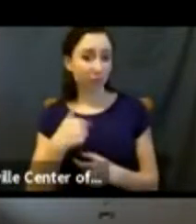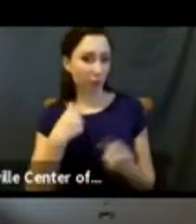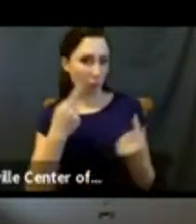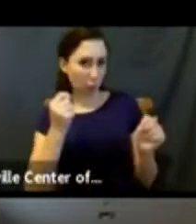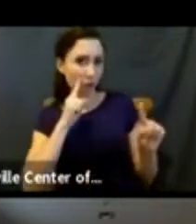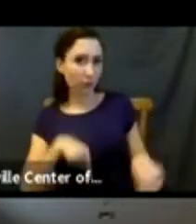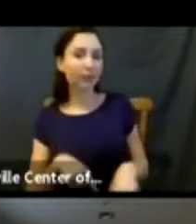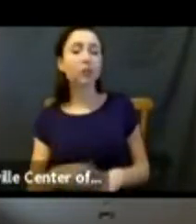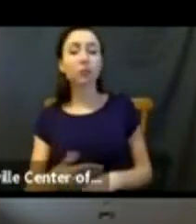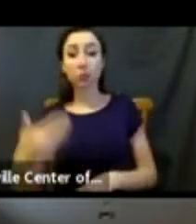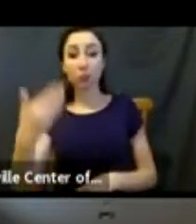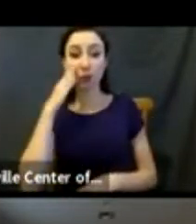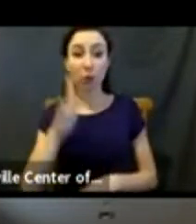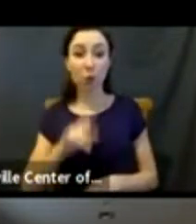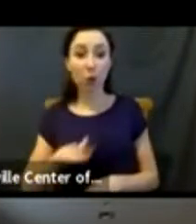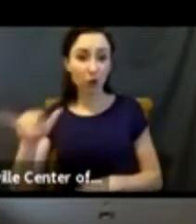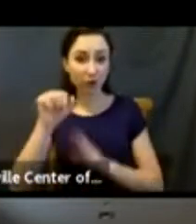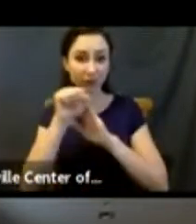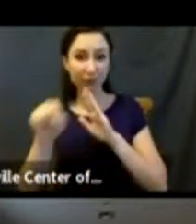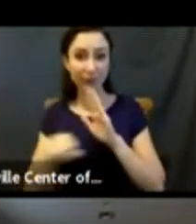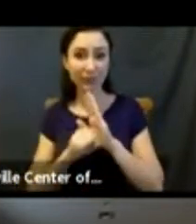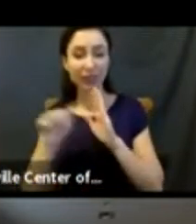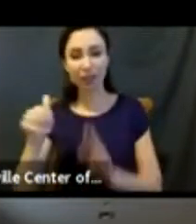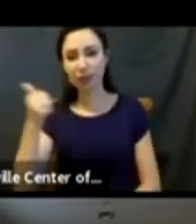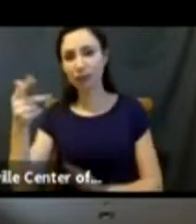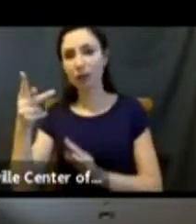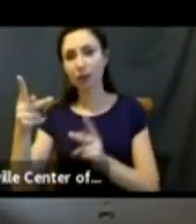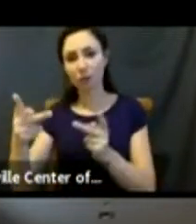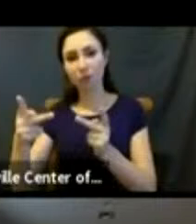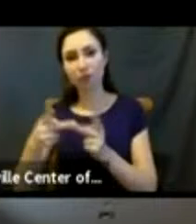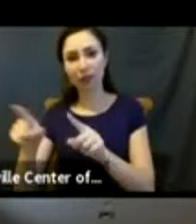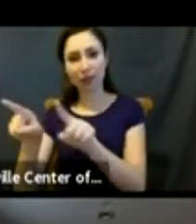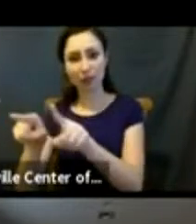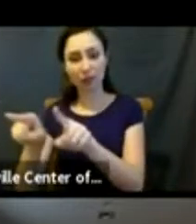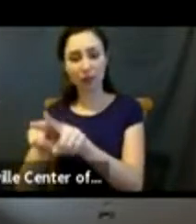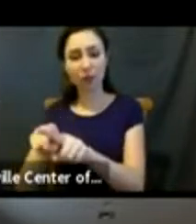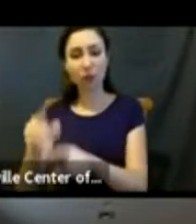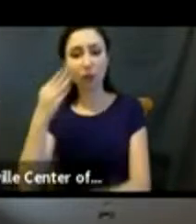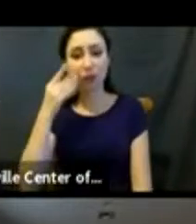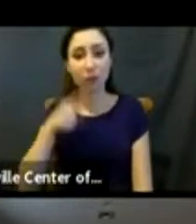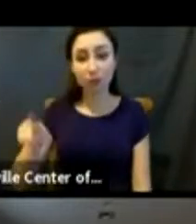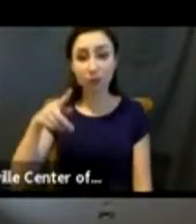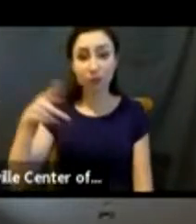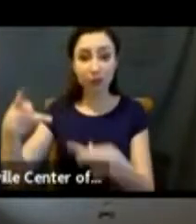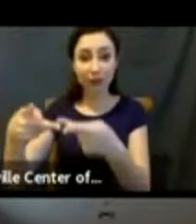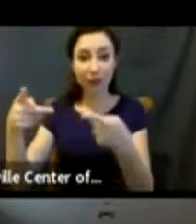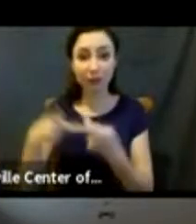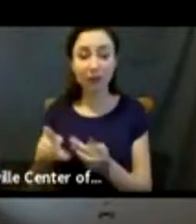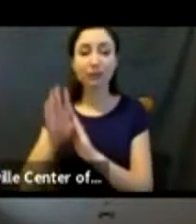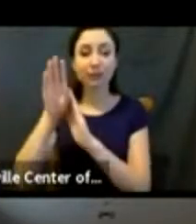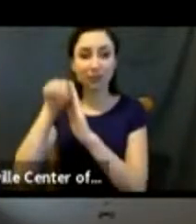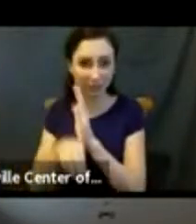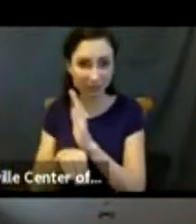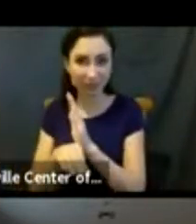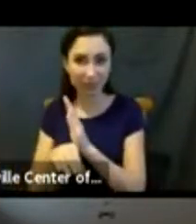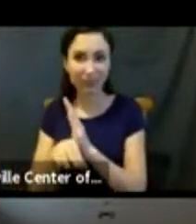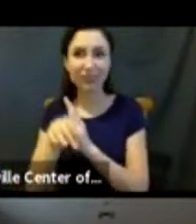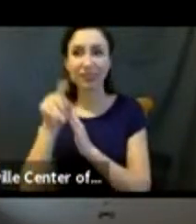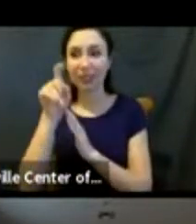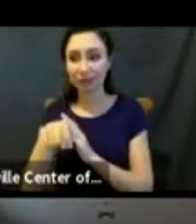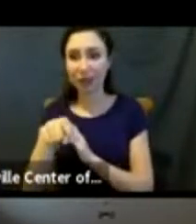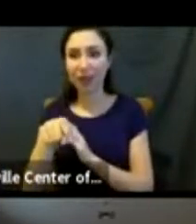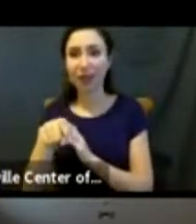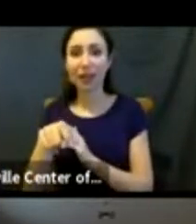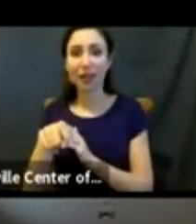across our state and other places is that those places that have de-escalated have had to go back and